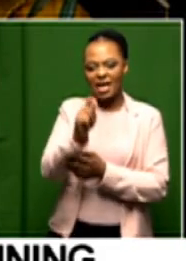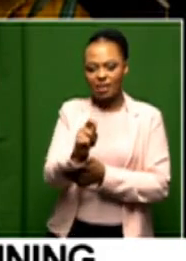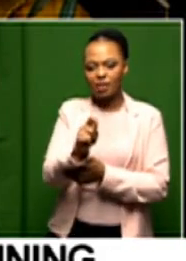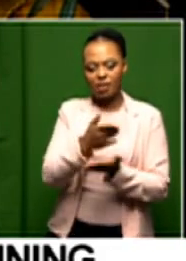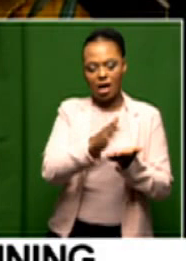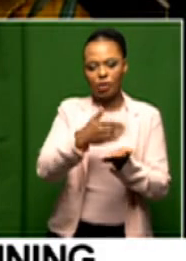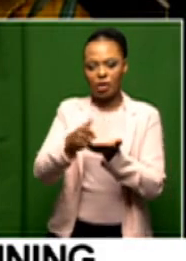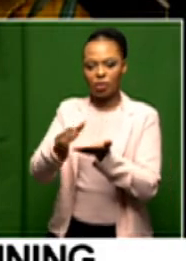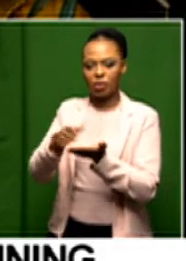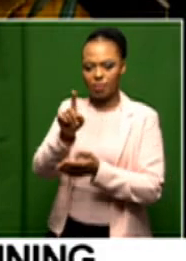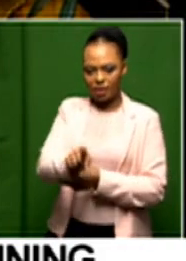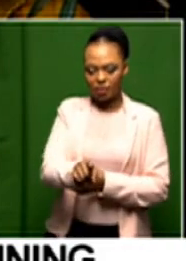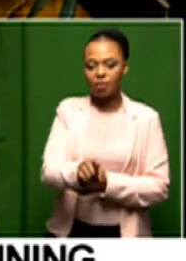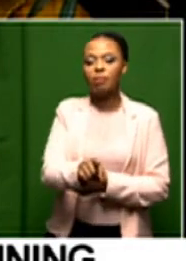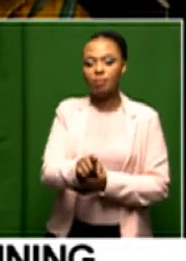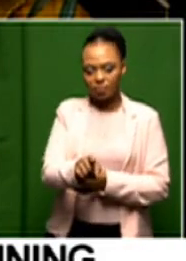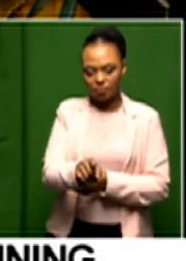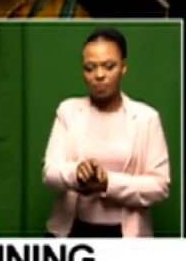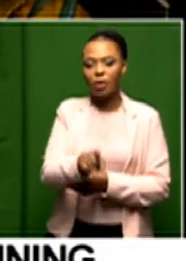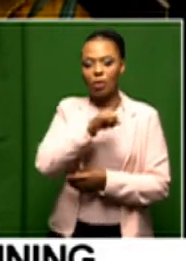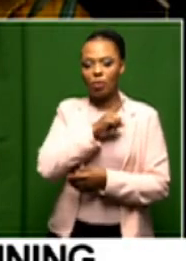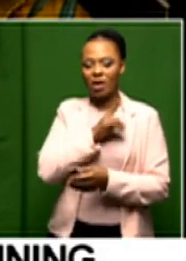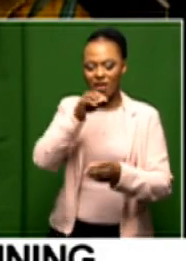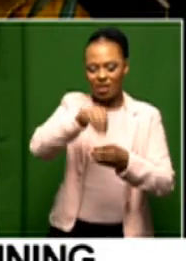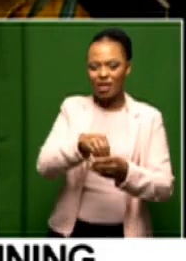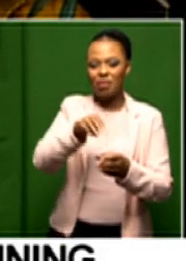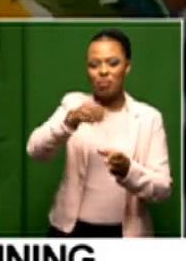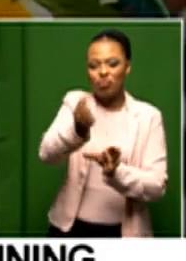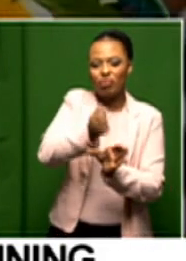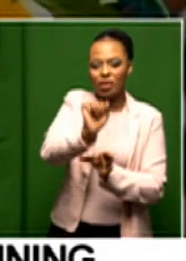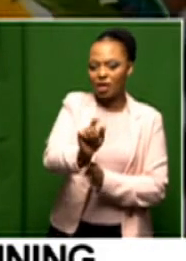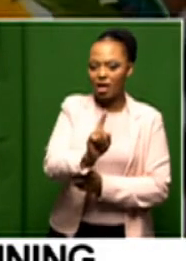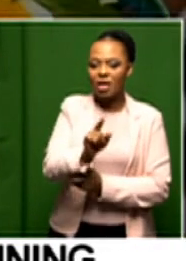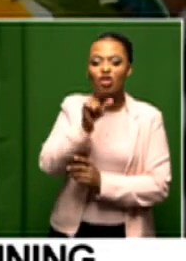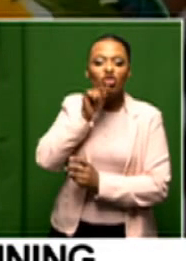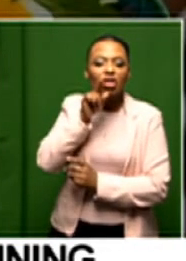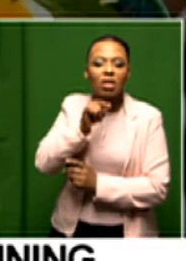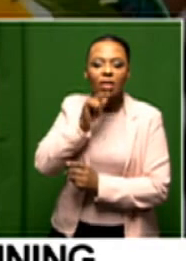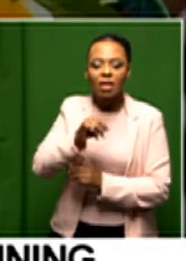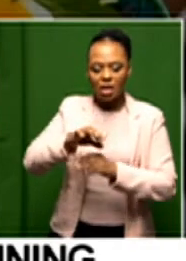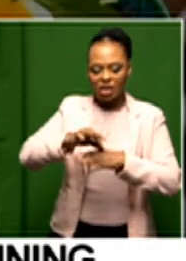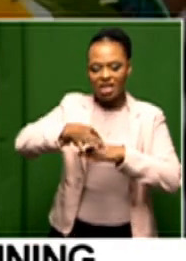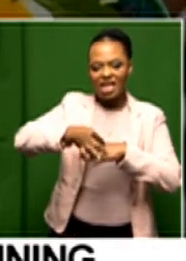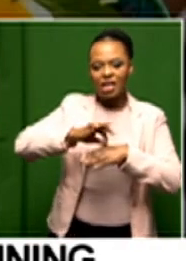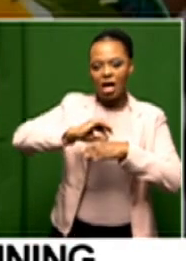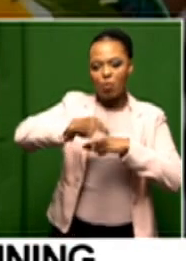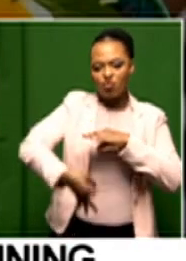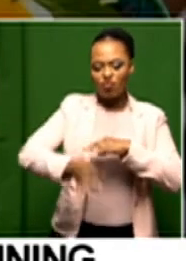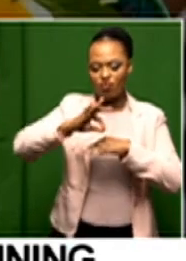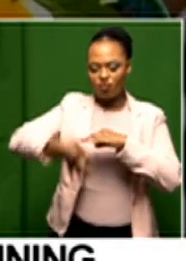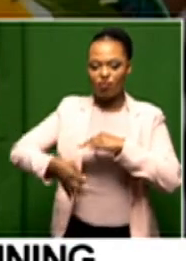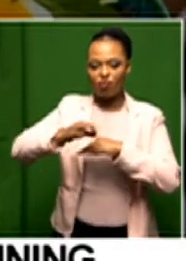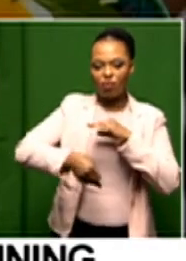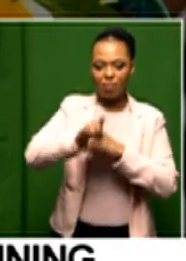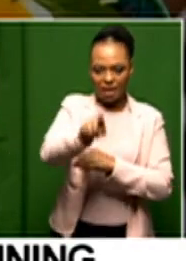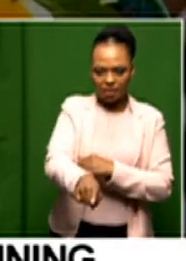so that you don't have to incorporate that into your meal. If you are making chicken, you can remove the skin. You can remove